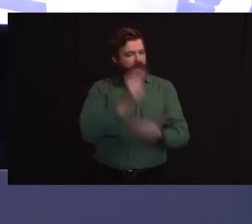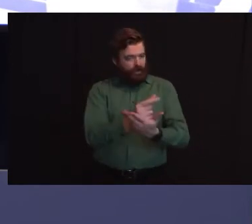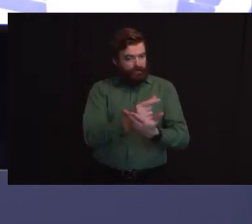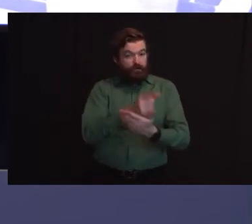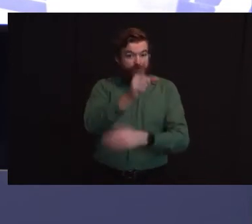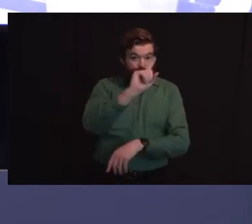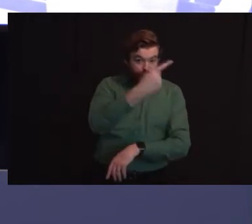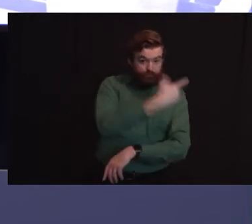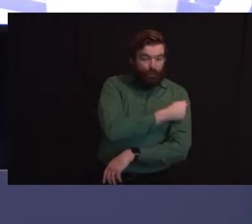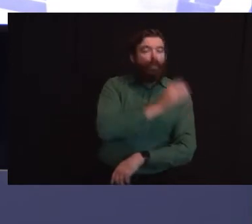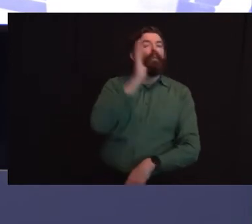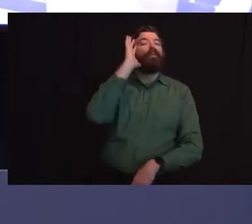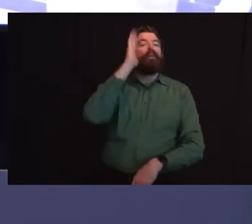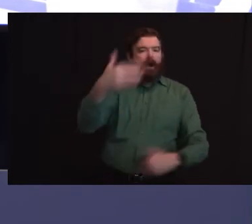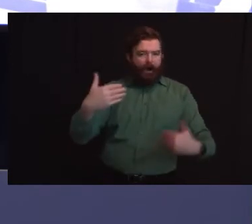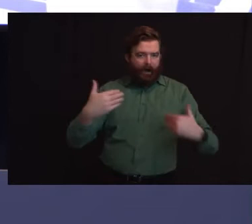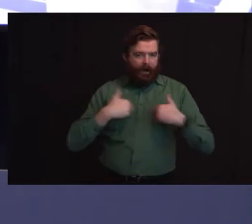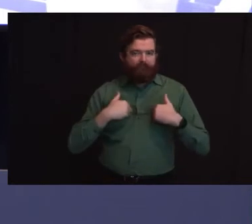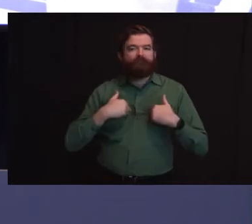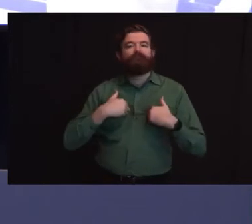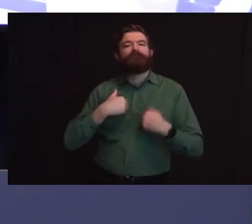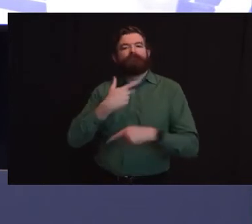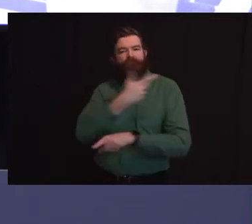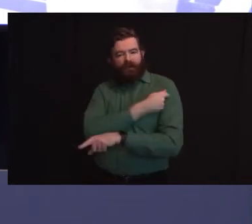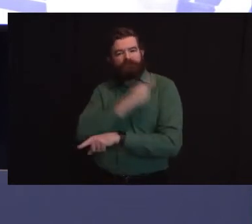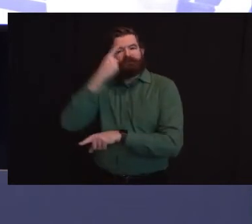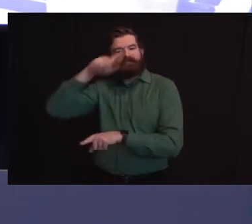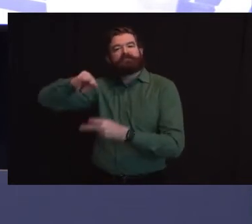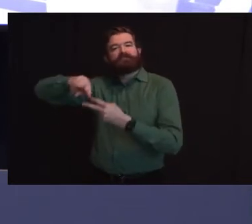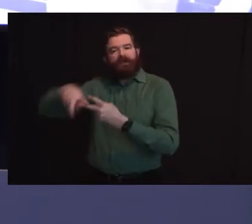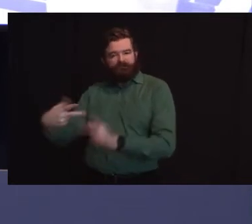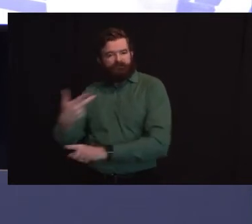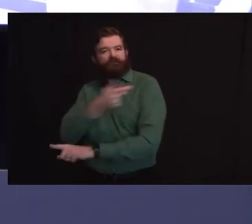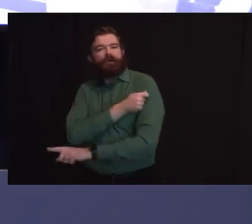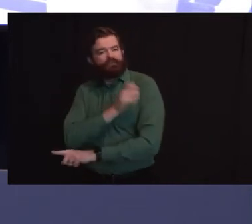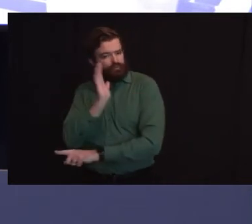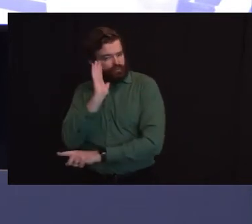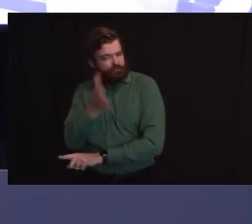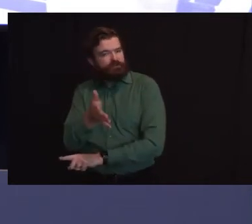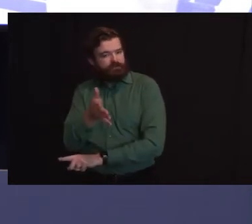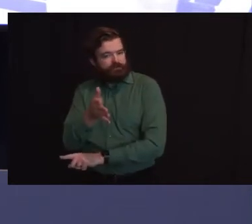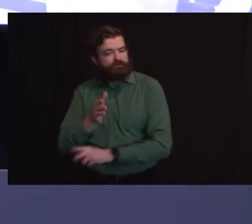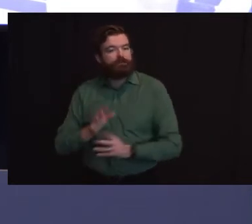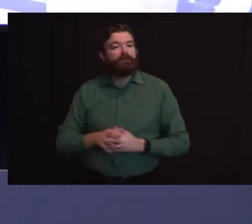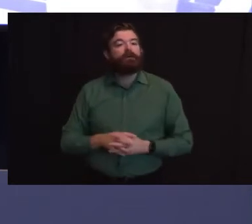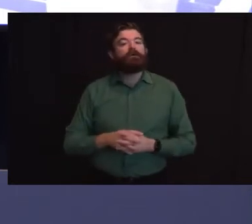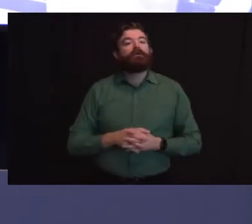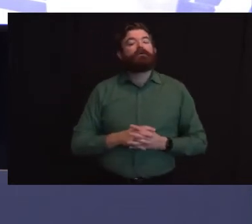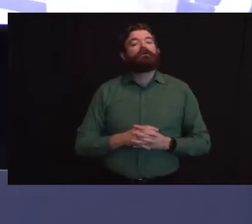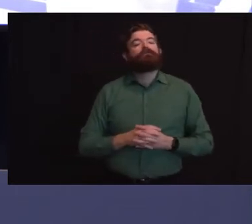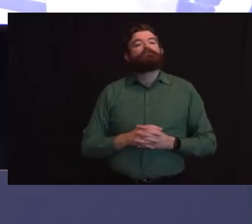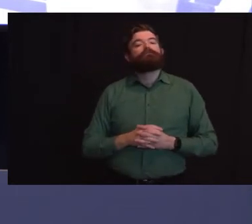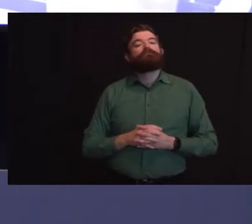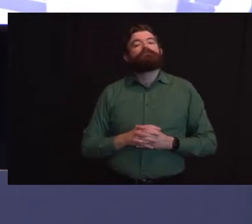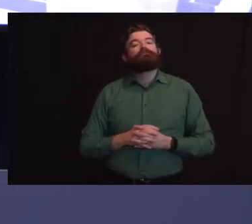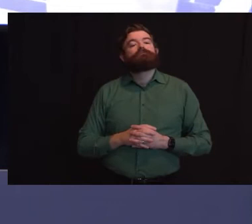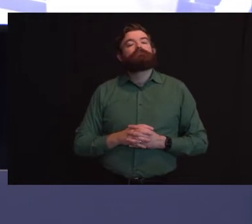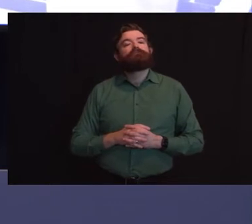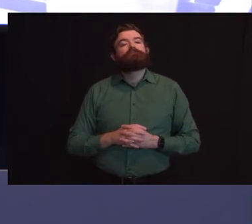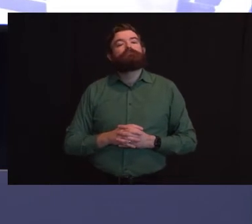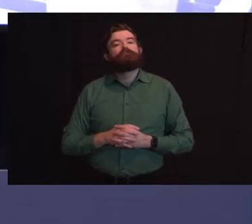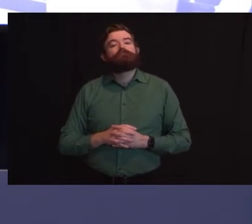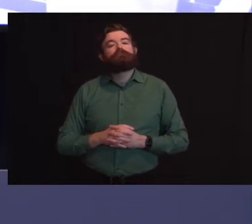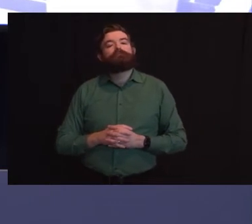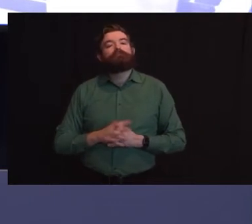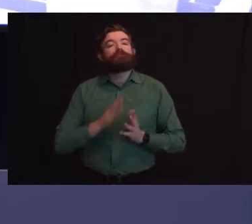soon as possible. Employers, private physician practices, community-based organizations, and churches have